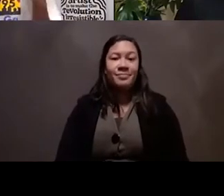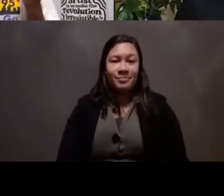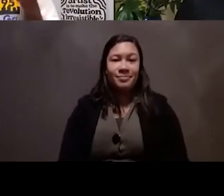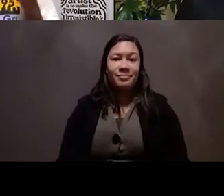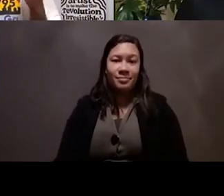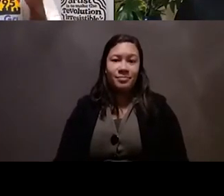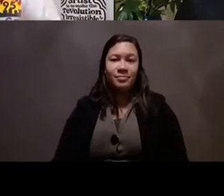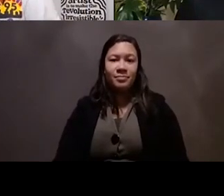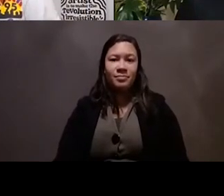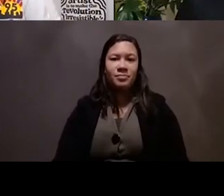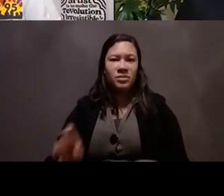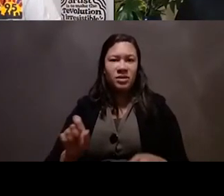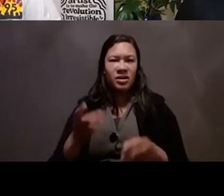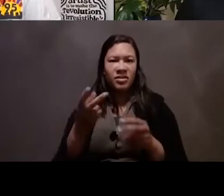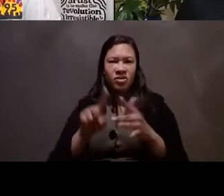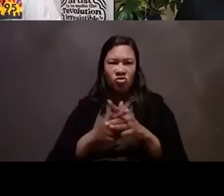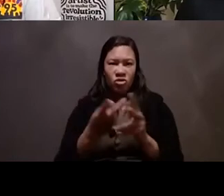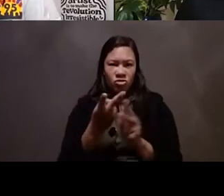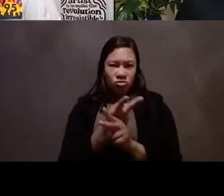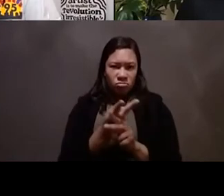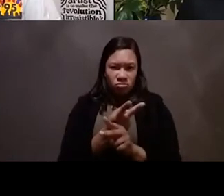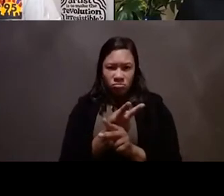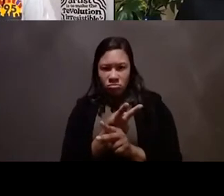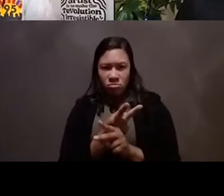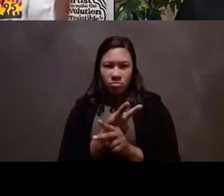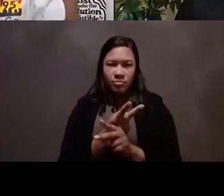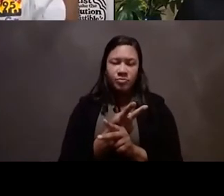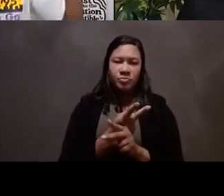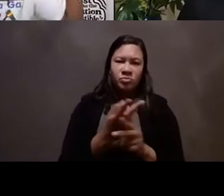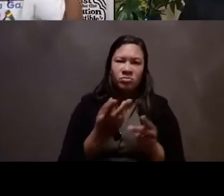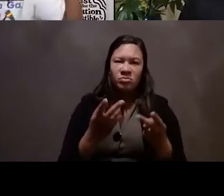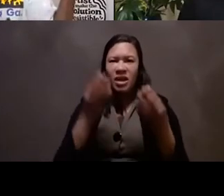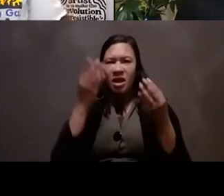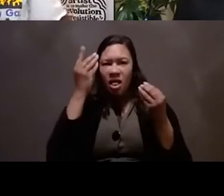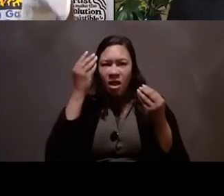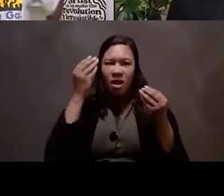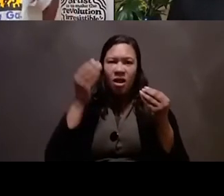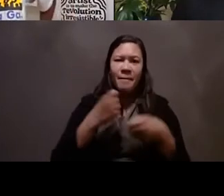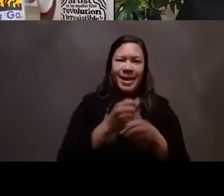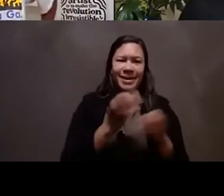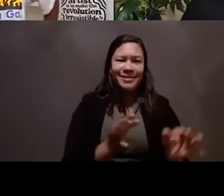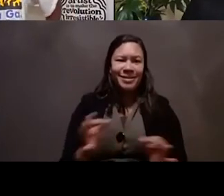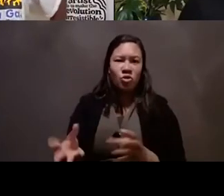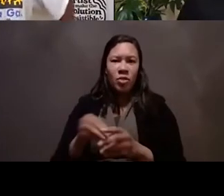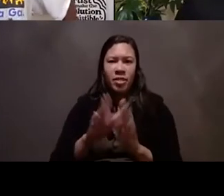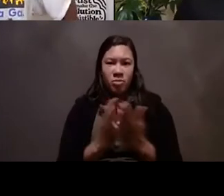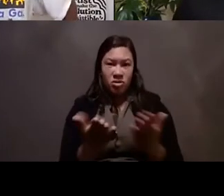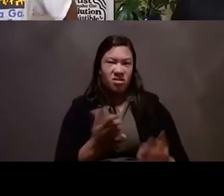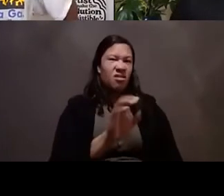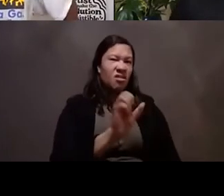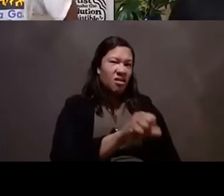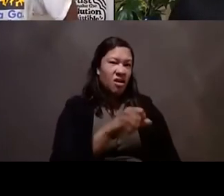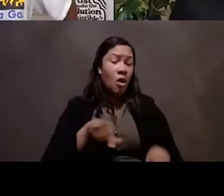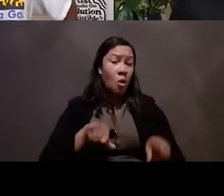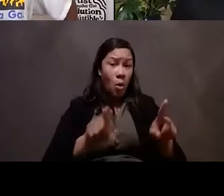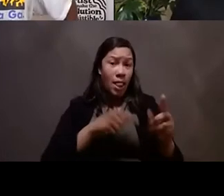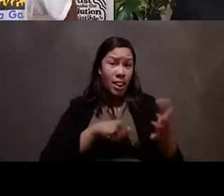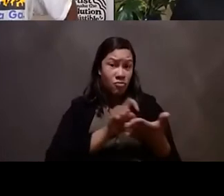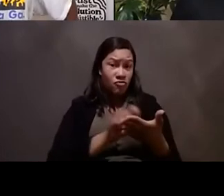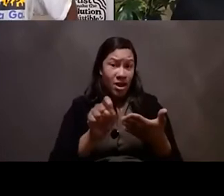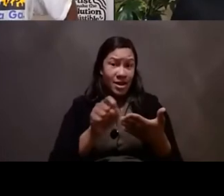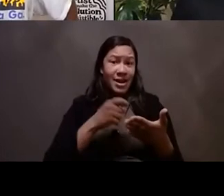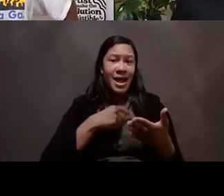to just start to grapple with some of that as part of this book. Yeah, I mean, even in the writing of it, I will say, I think the